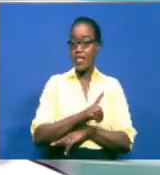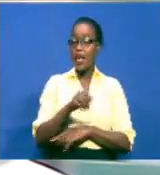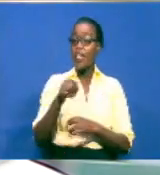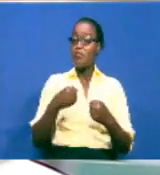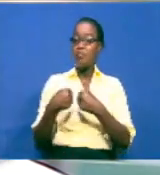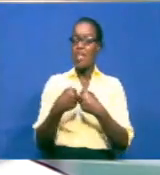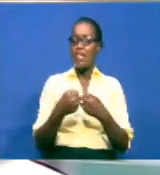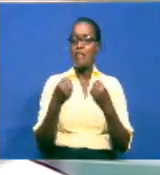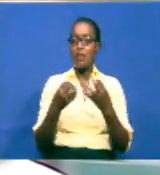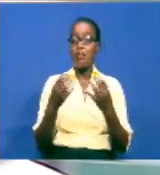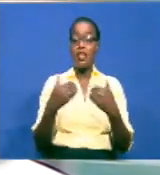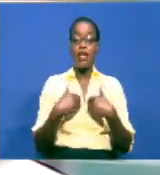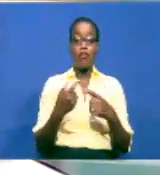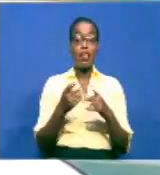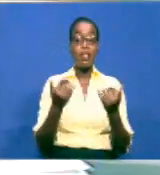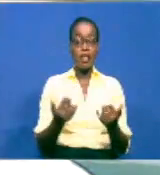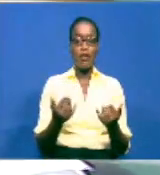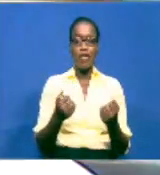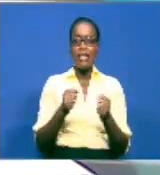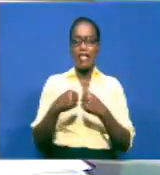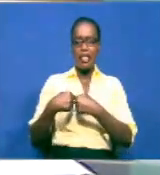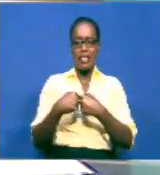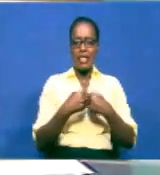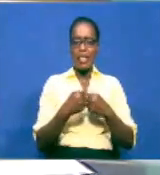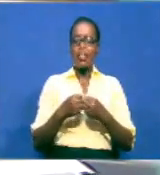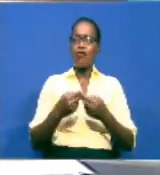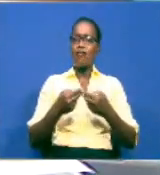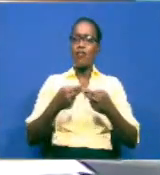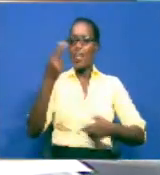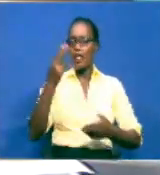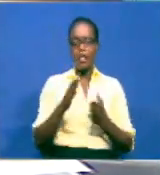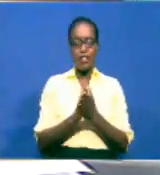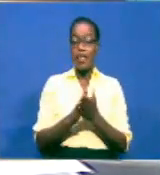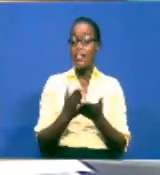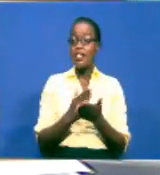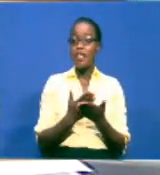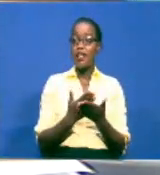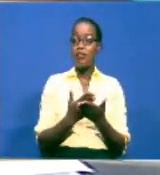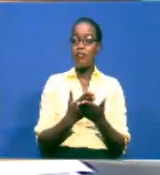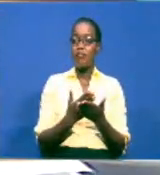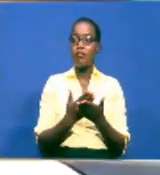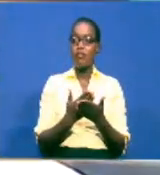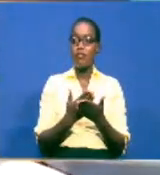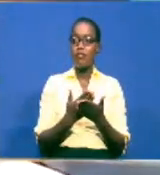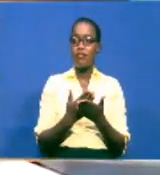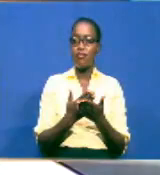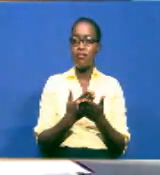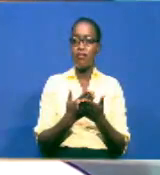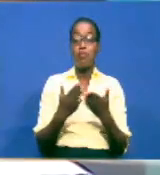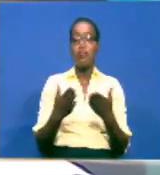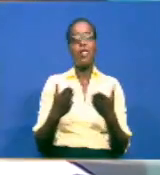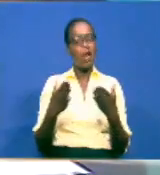of challenges. But right now, the challenges have been blown up with some actually being on the